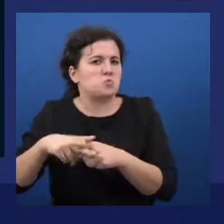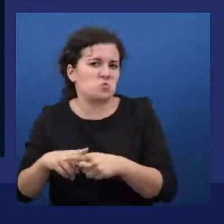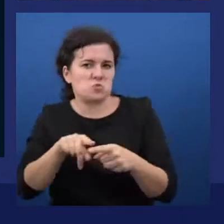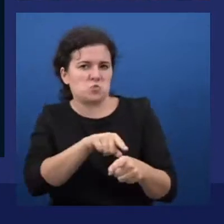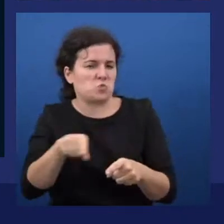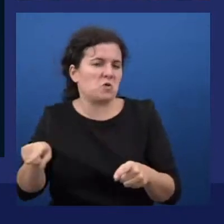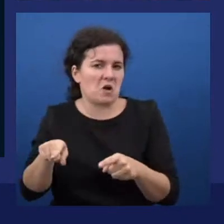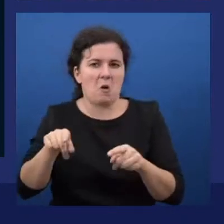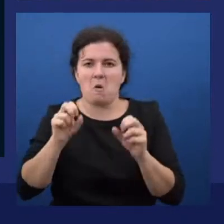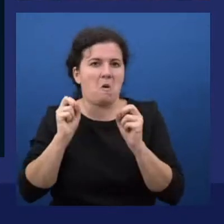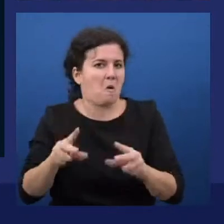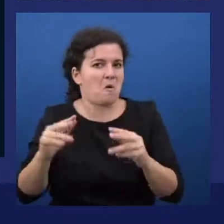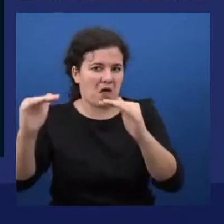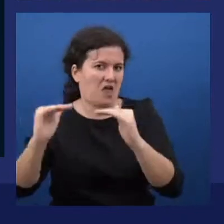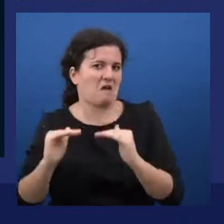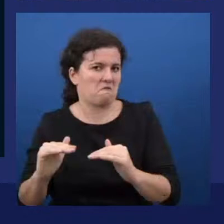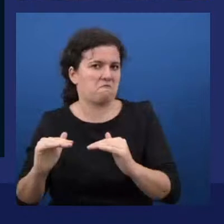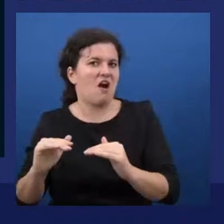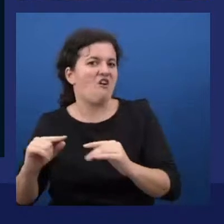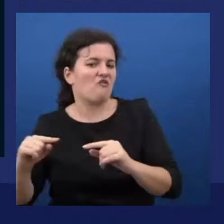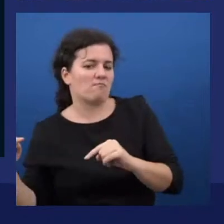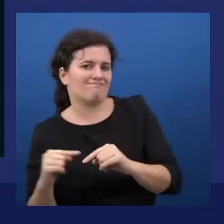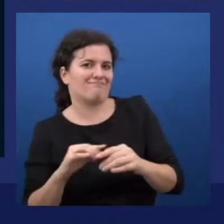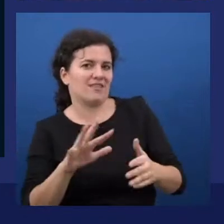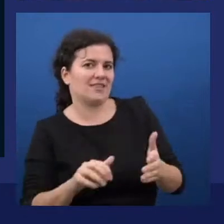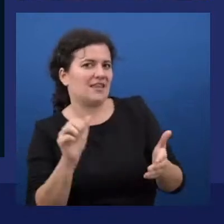use. You have that